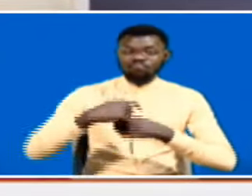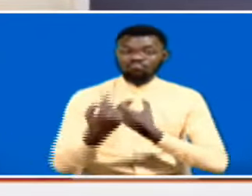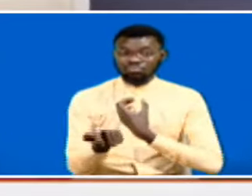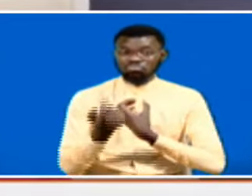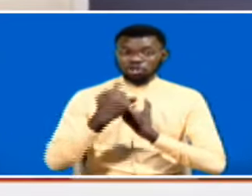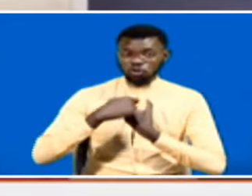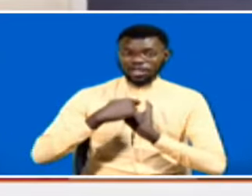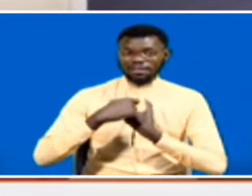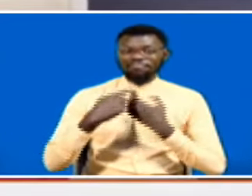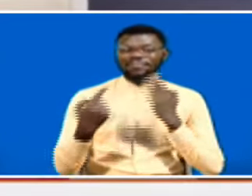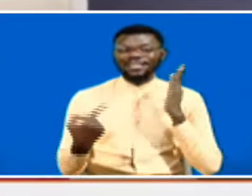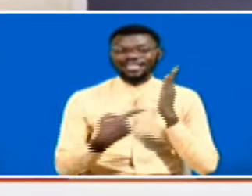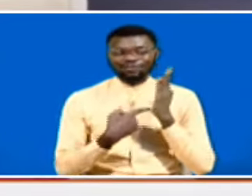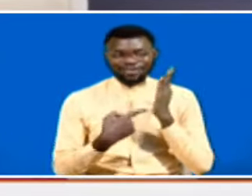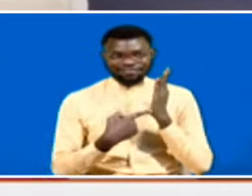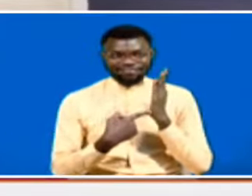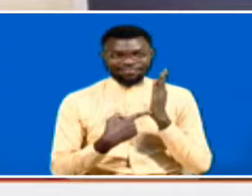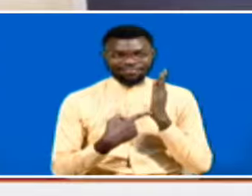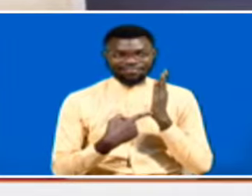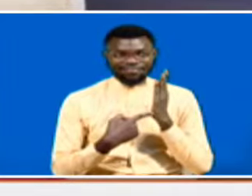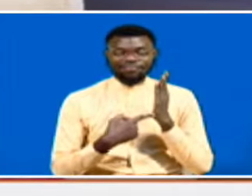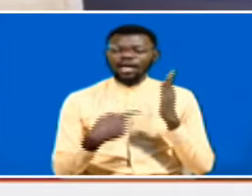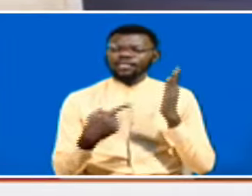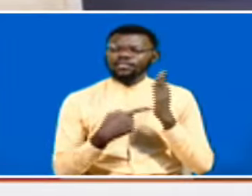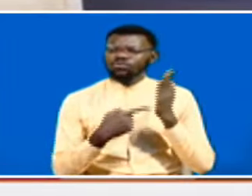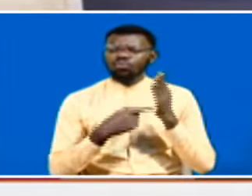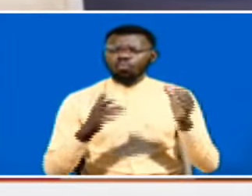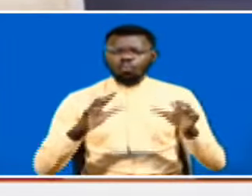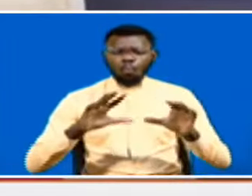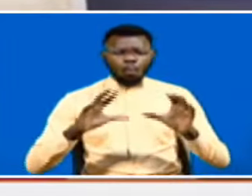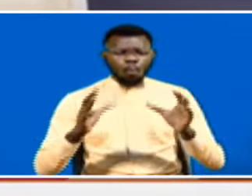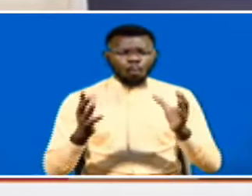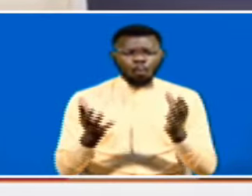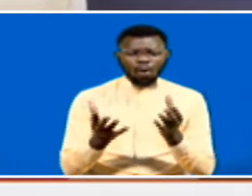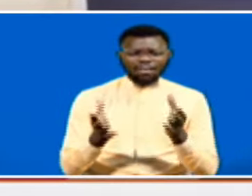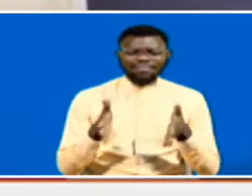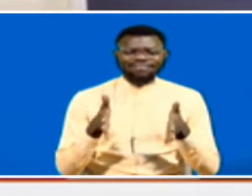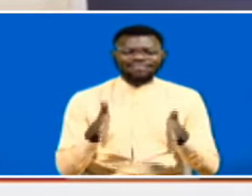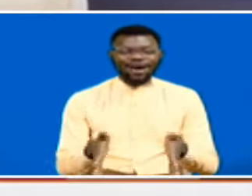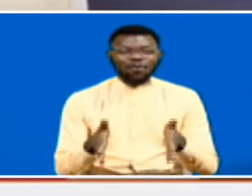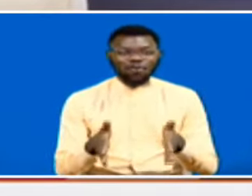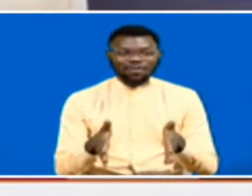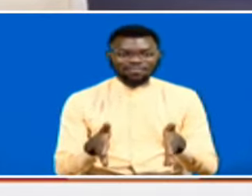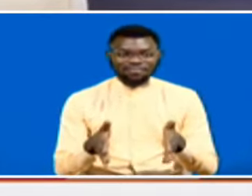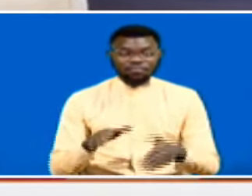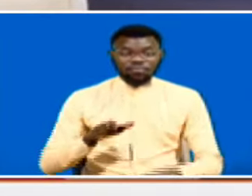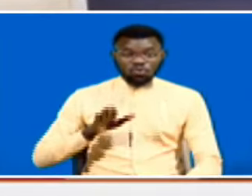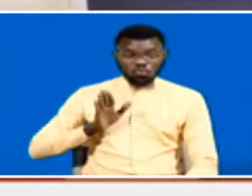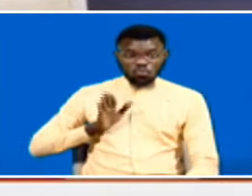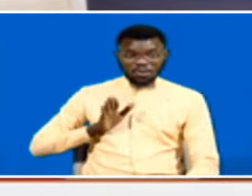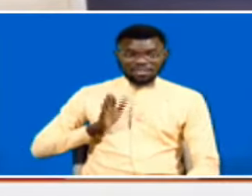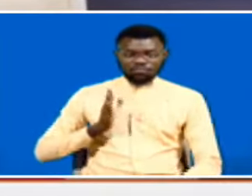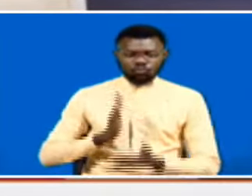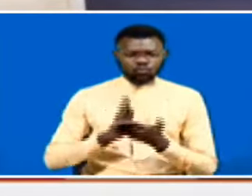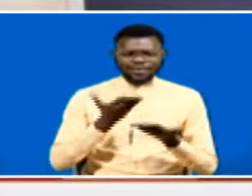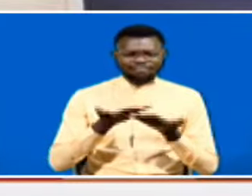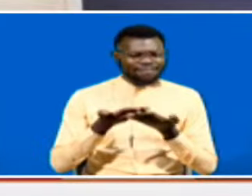this new digital world, because the technical already has helped a